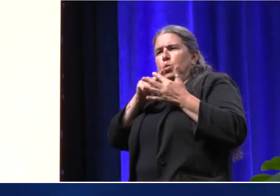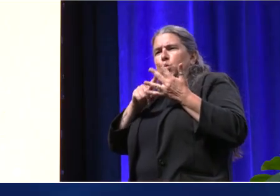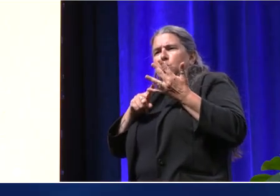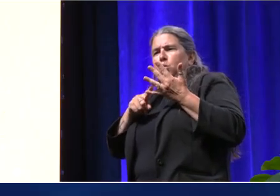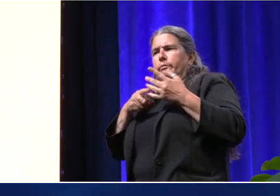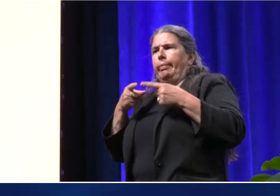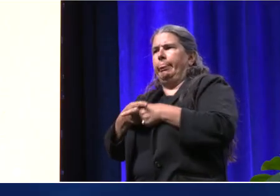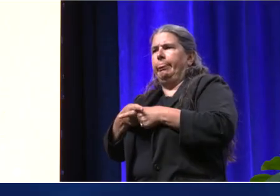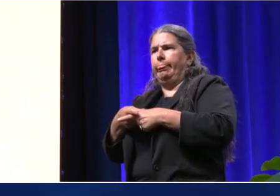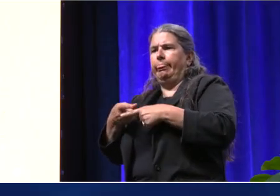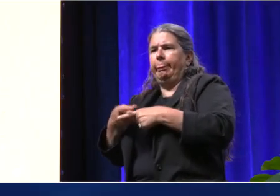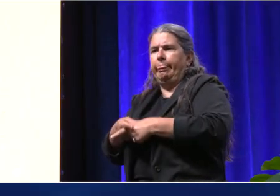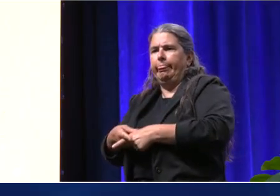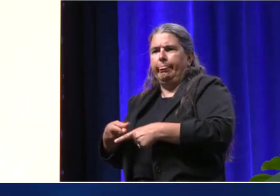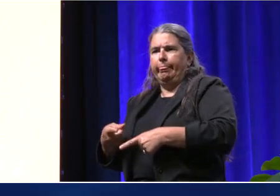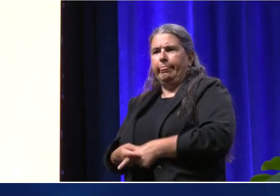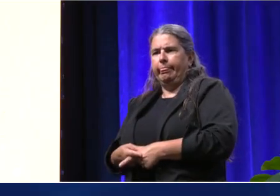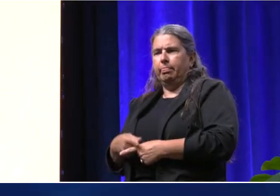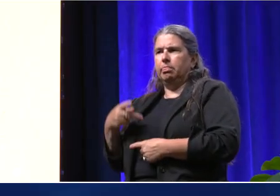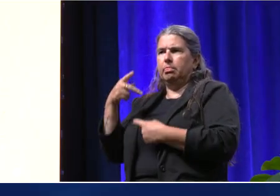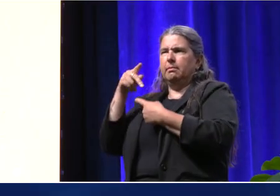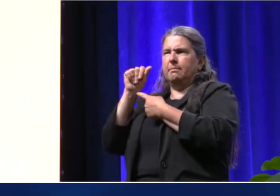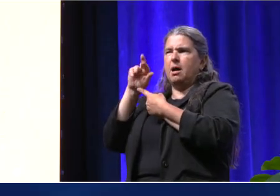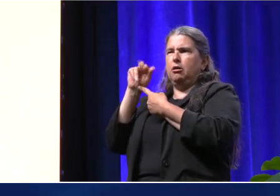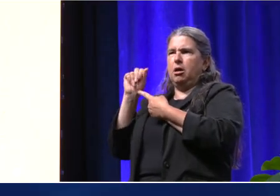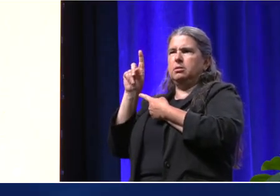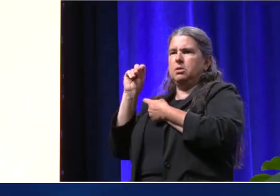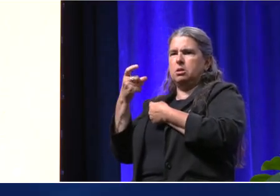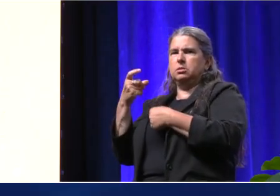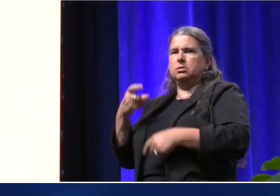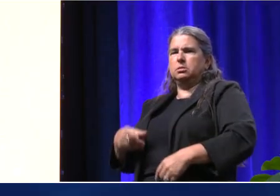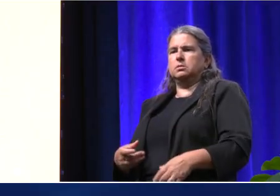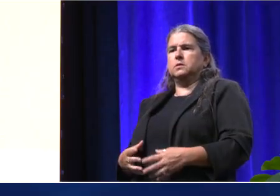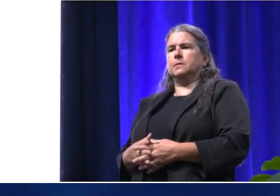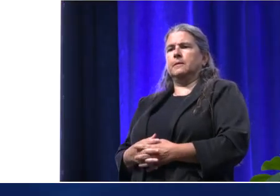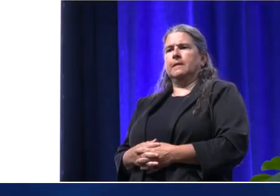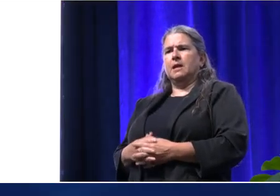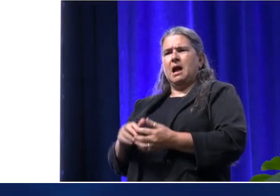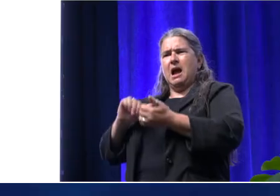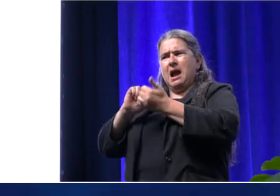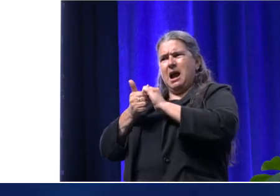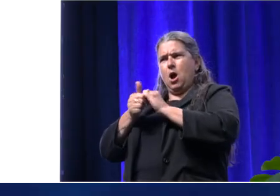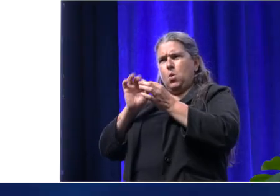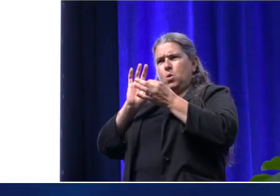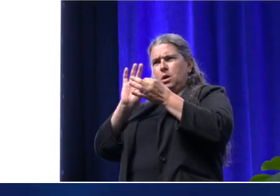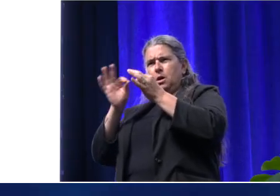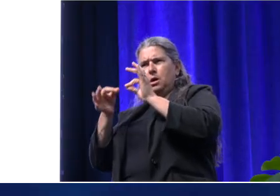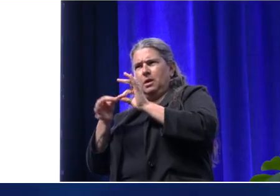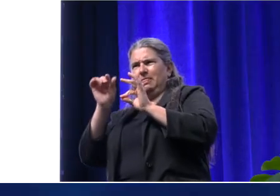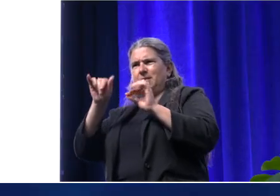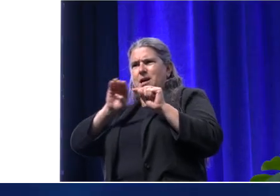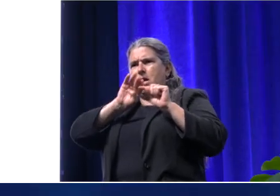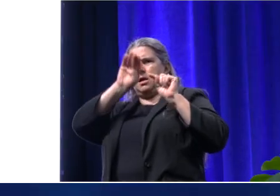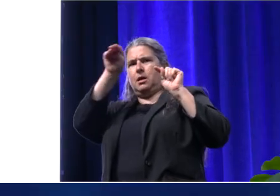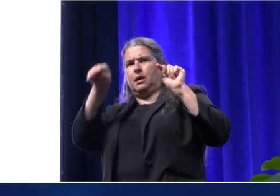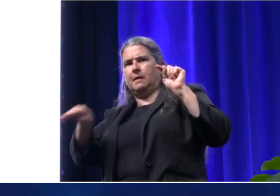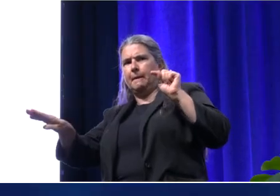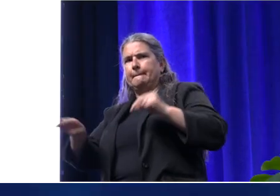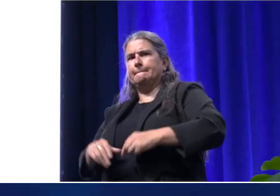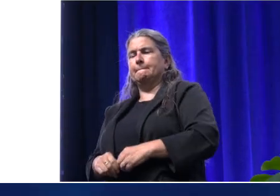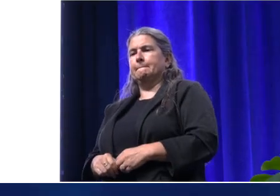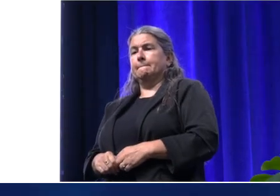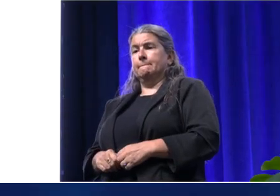my view of how I think about interpreting the declines in overdose data. So this is a